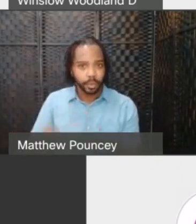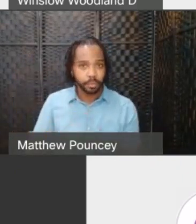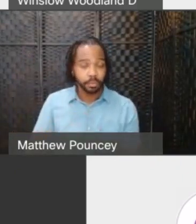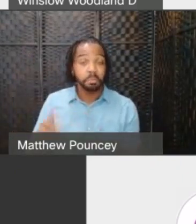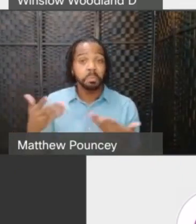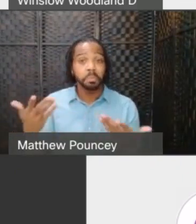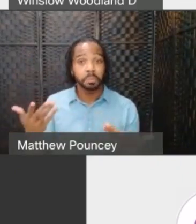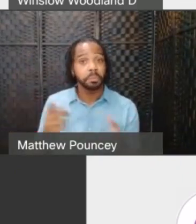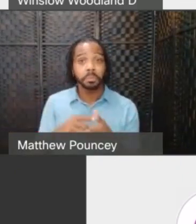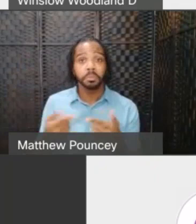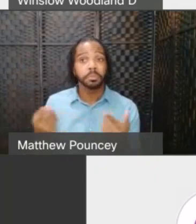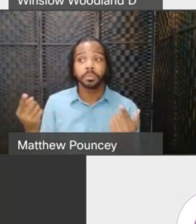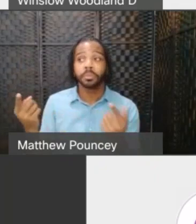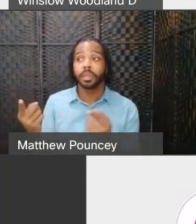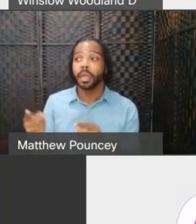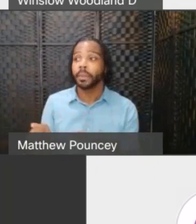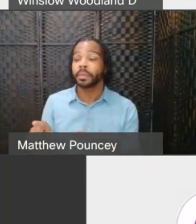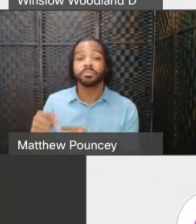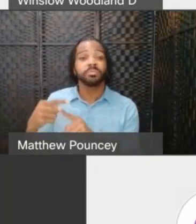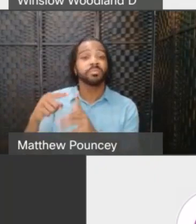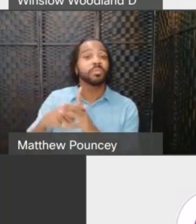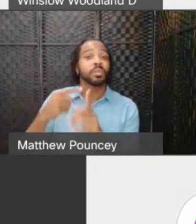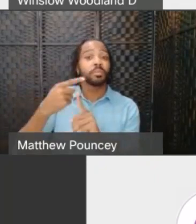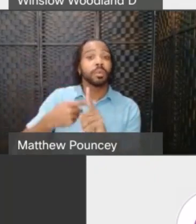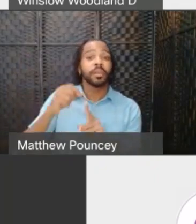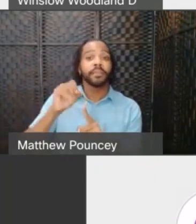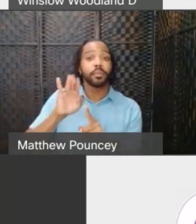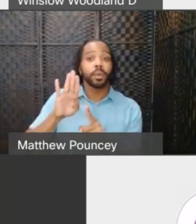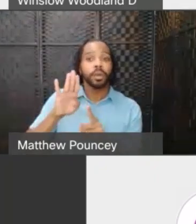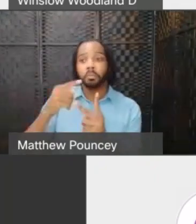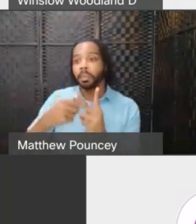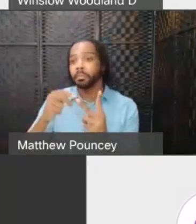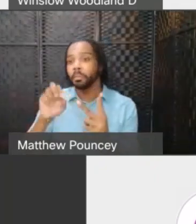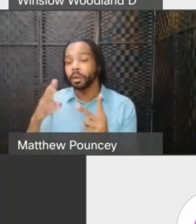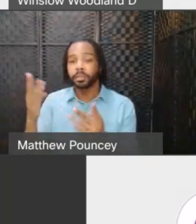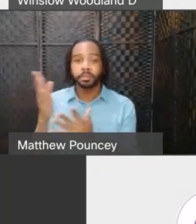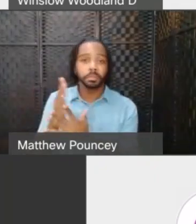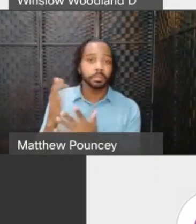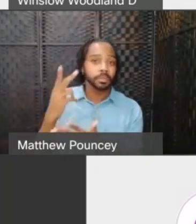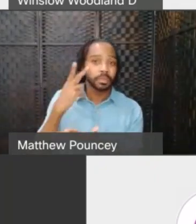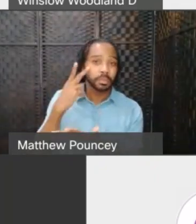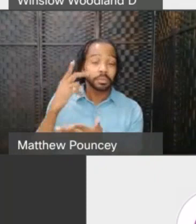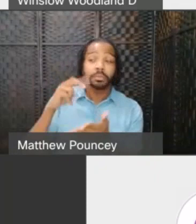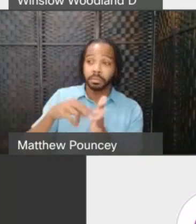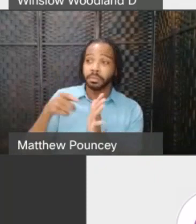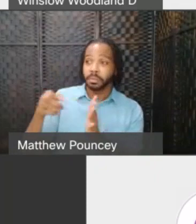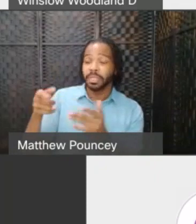And then, starting in February or March. And so they are still entitled to